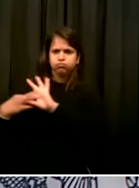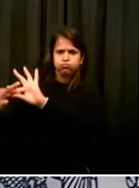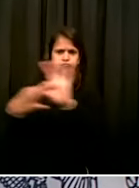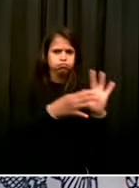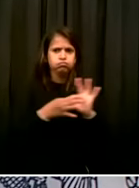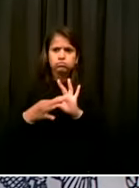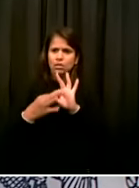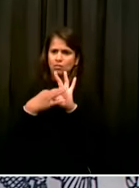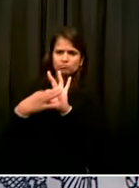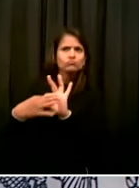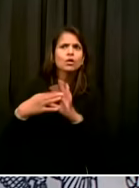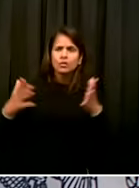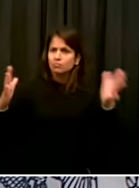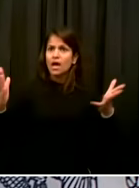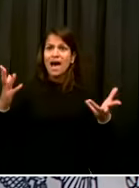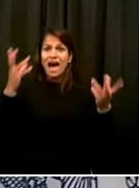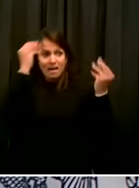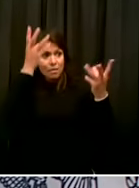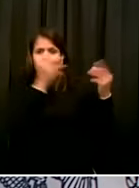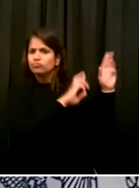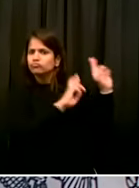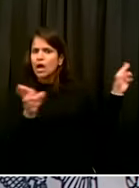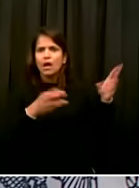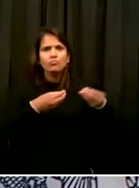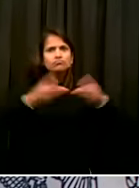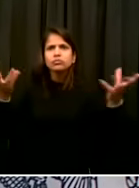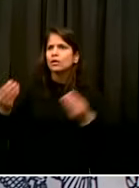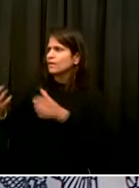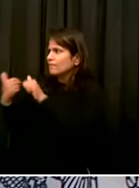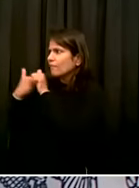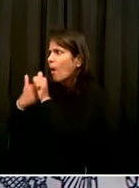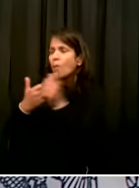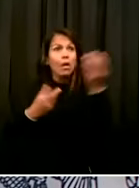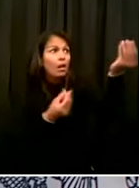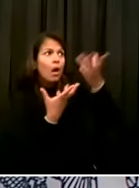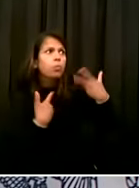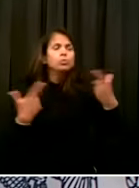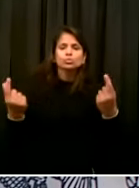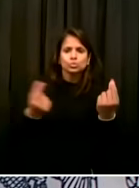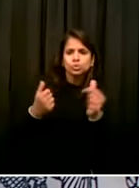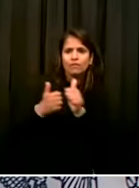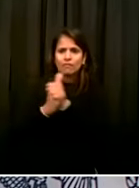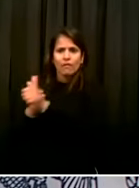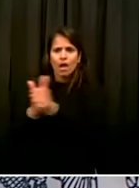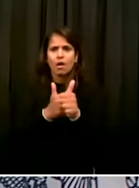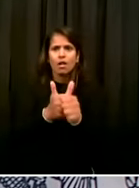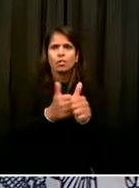this city one of the envies of the nation as we beat back this disease. Thanks, everybody.